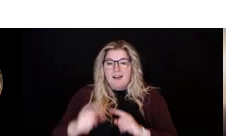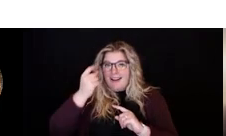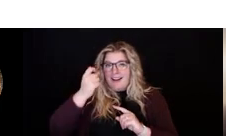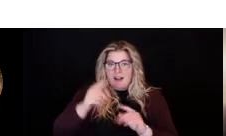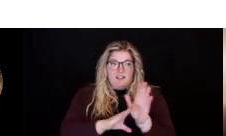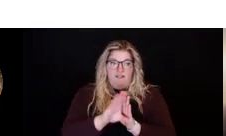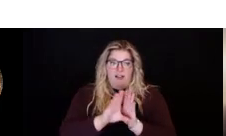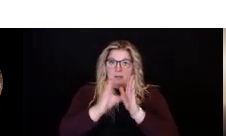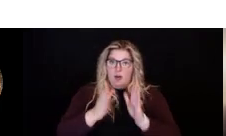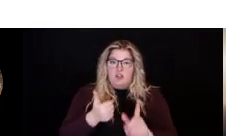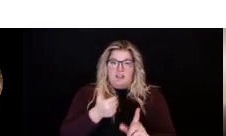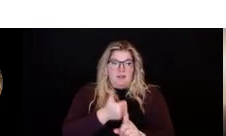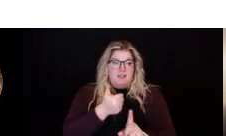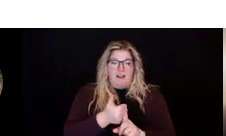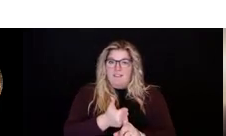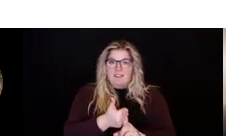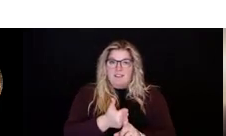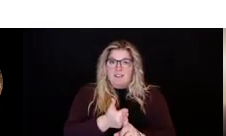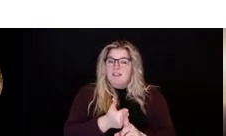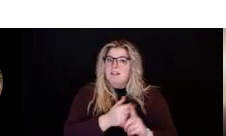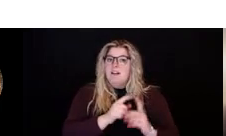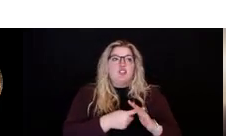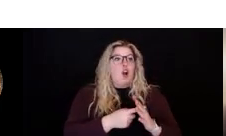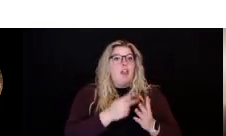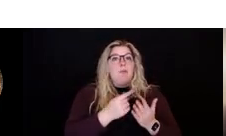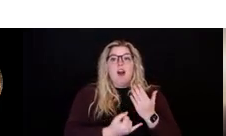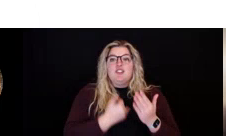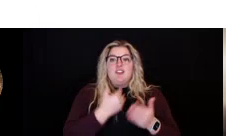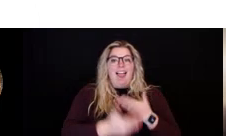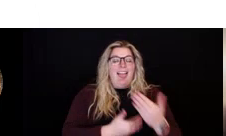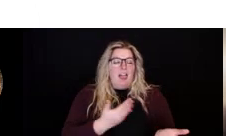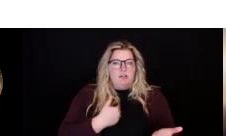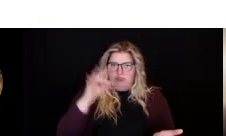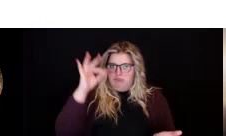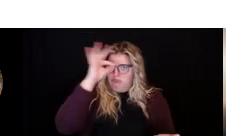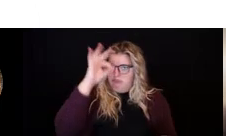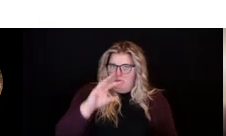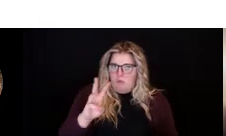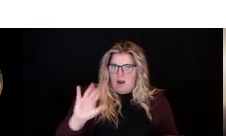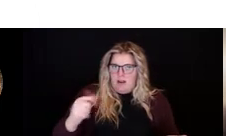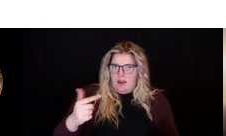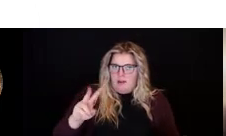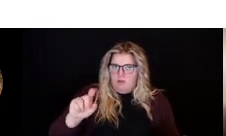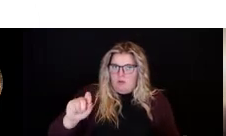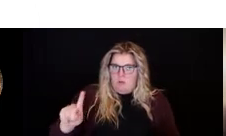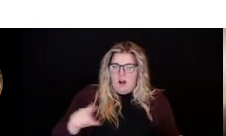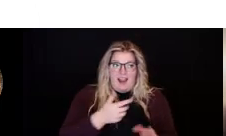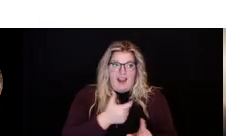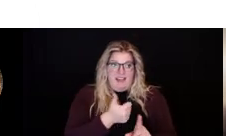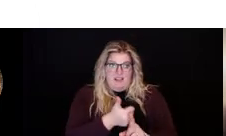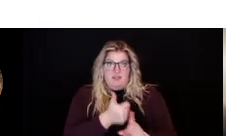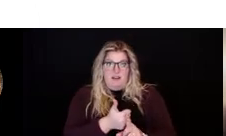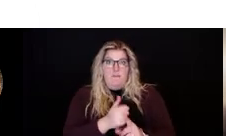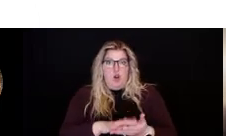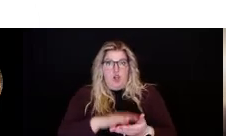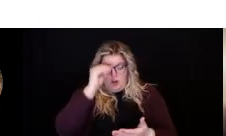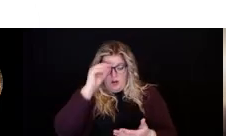weren't acquainted with 2.1 criteria prior to this process, and because they were essentially learning the ARIA